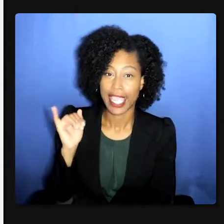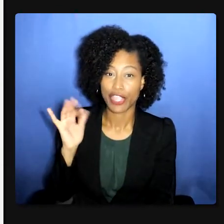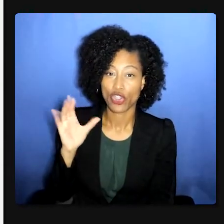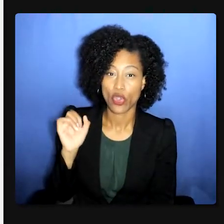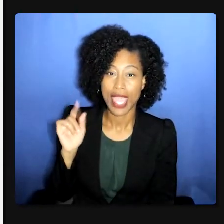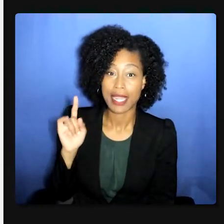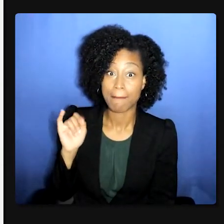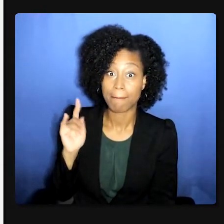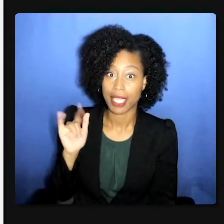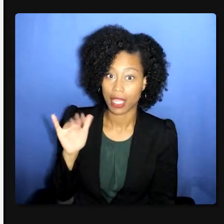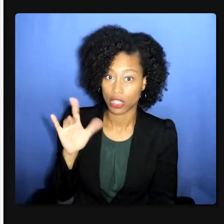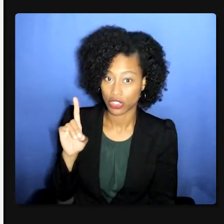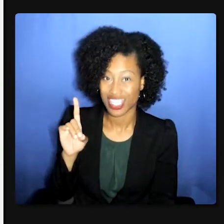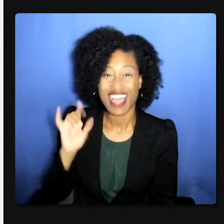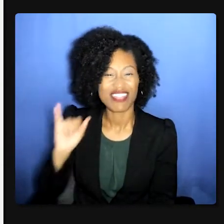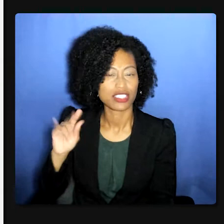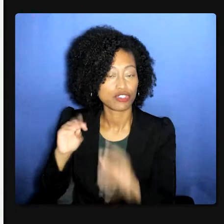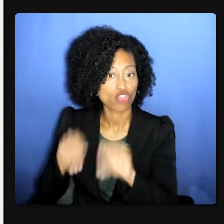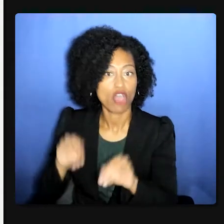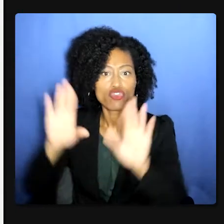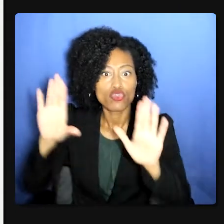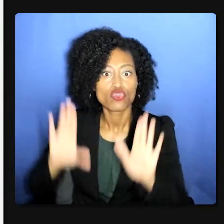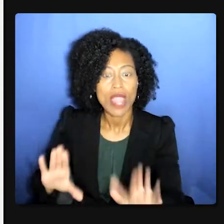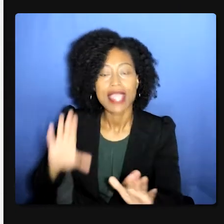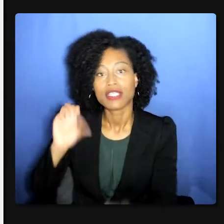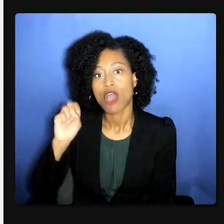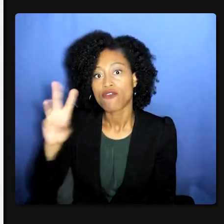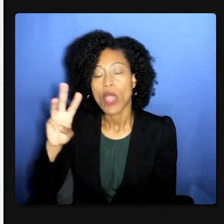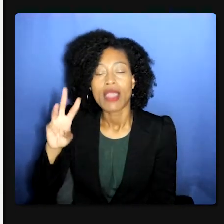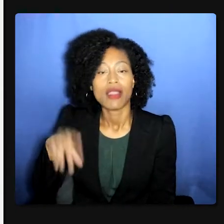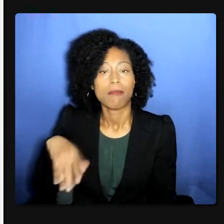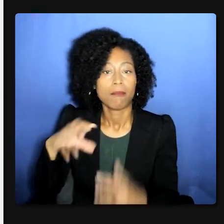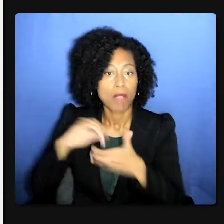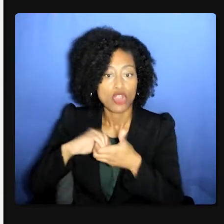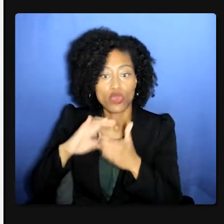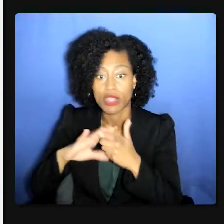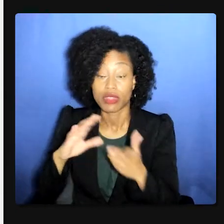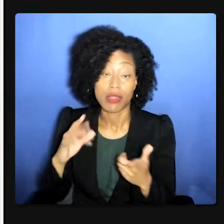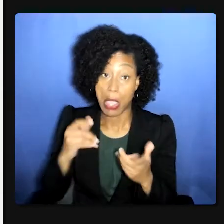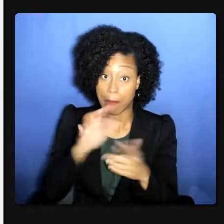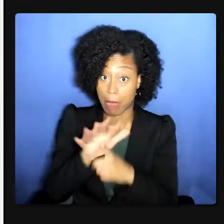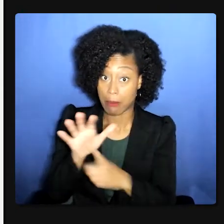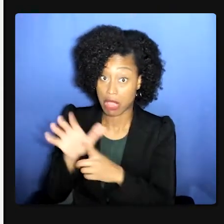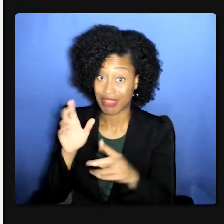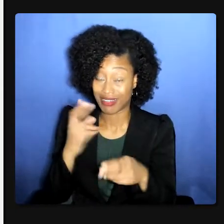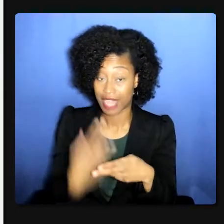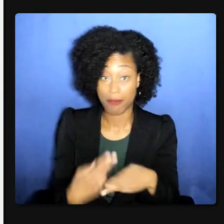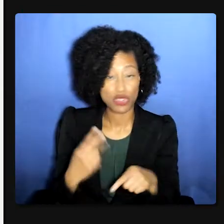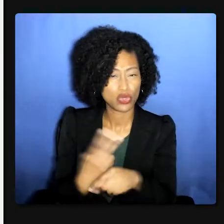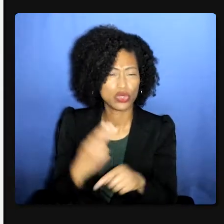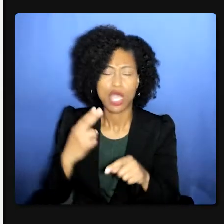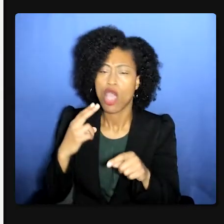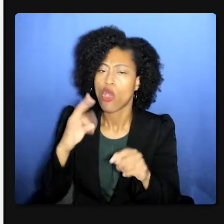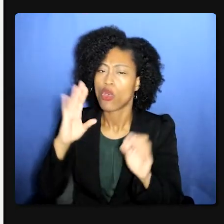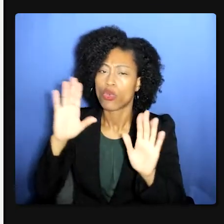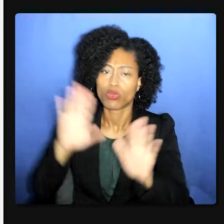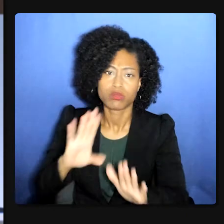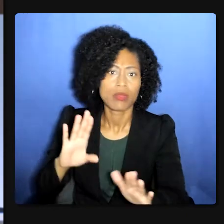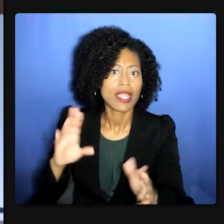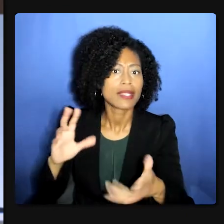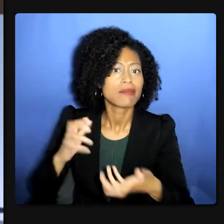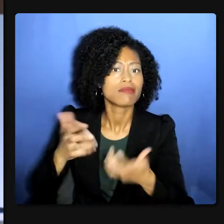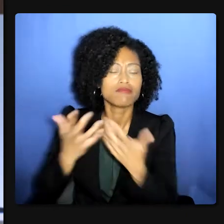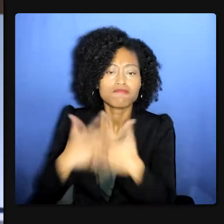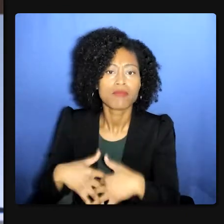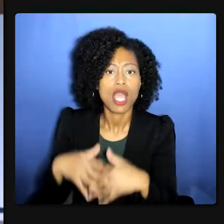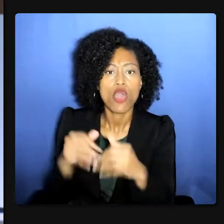installed. Of course, they're a great software partner with a widely used build acceleration tool of the same name that works great in Visual Studio and